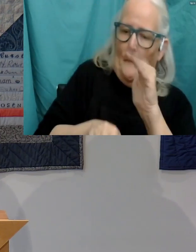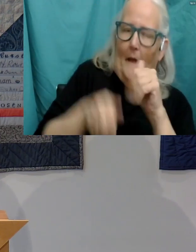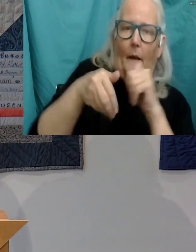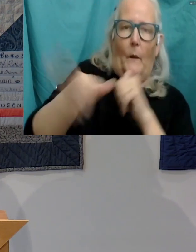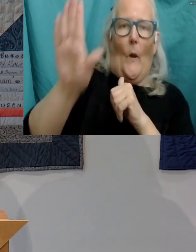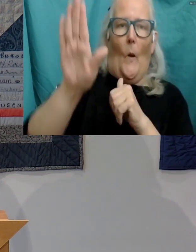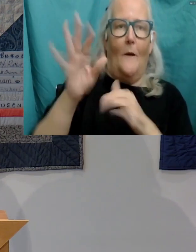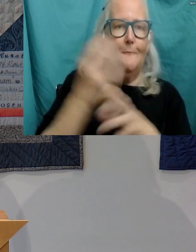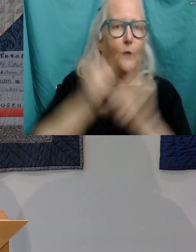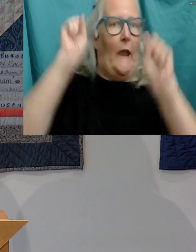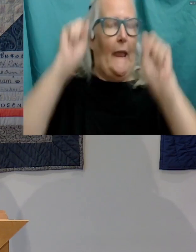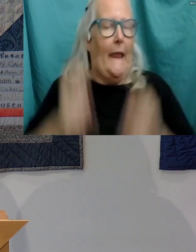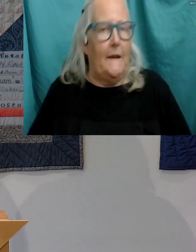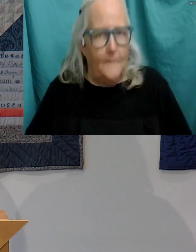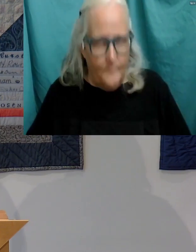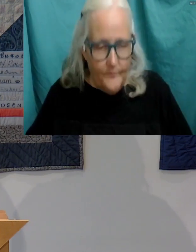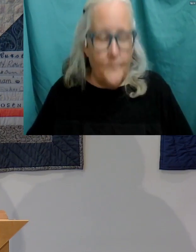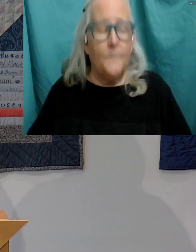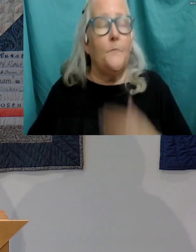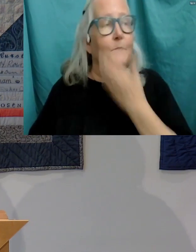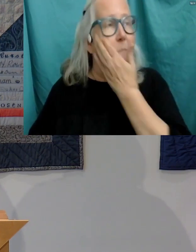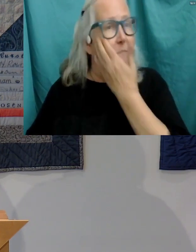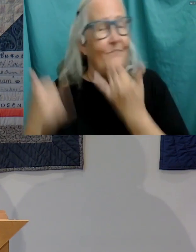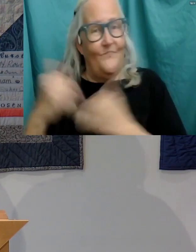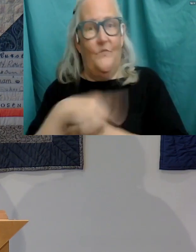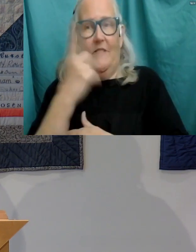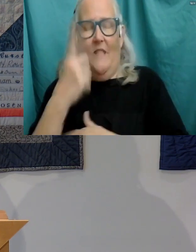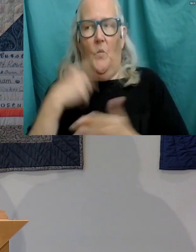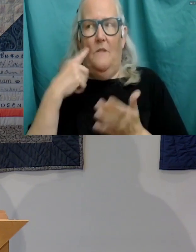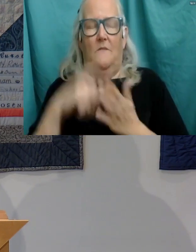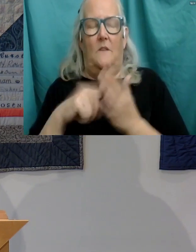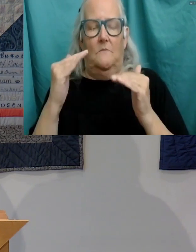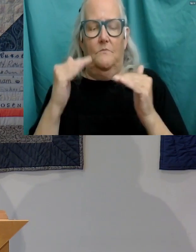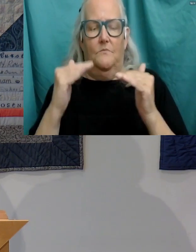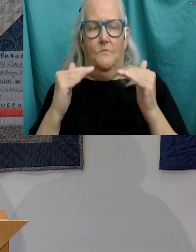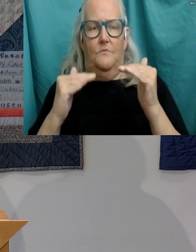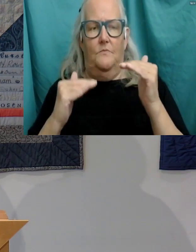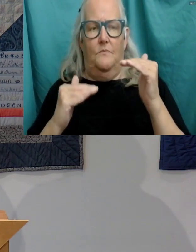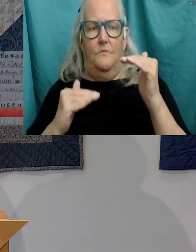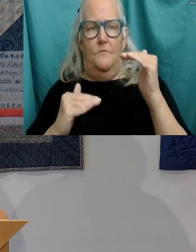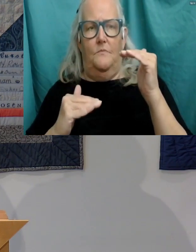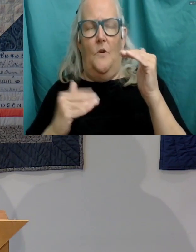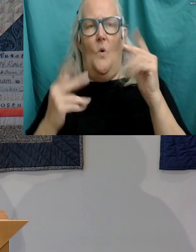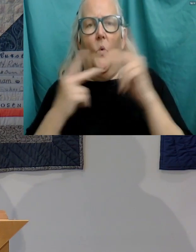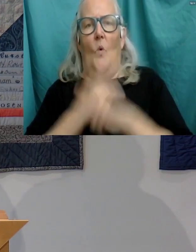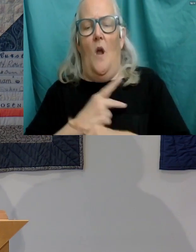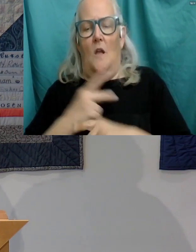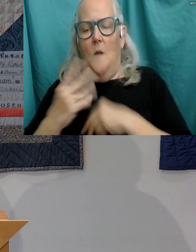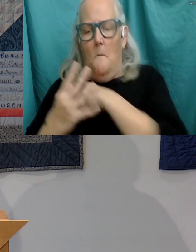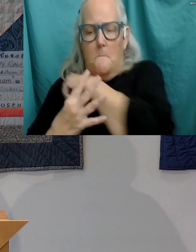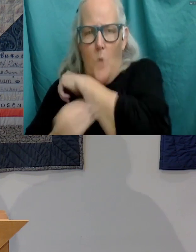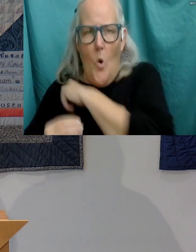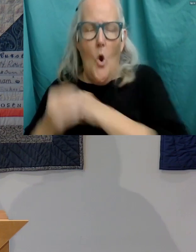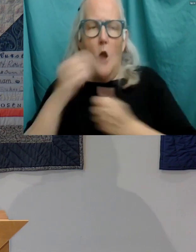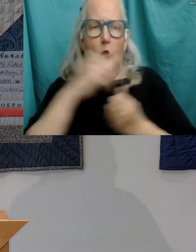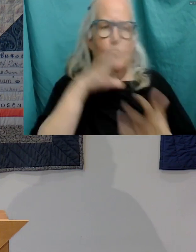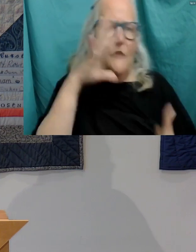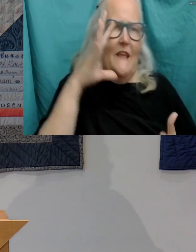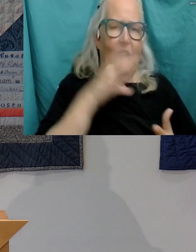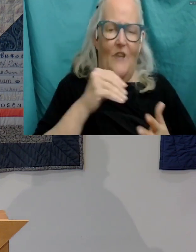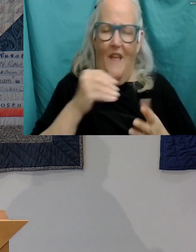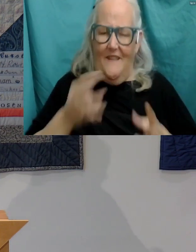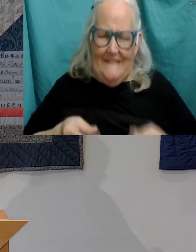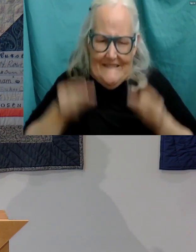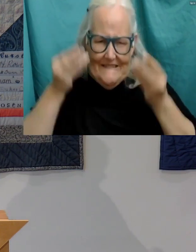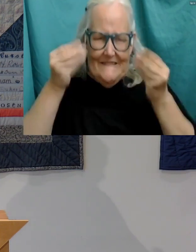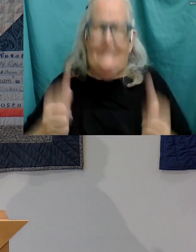once again rising between rich and poor, with the cost of living skyrocketing and nations are continuing